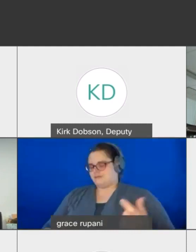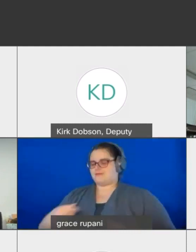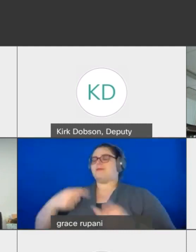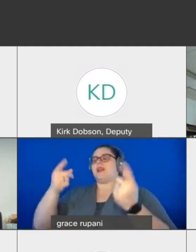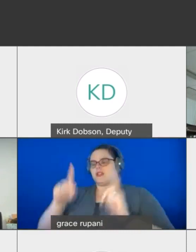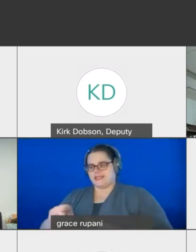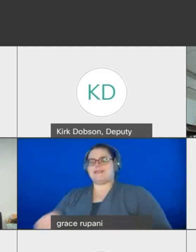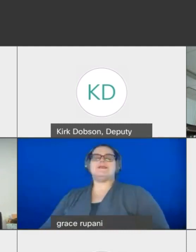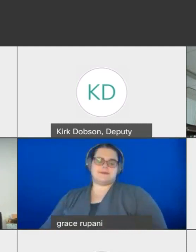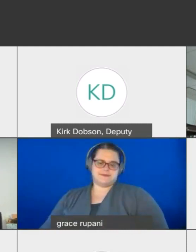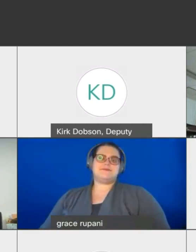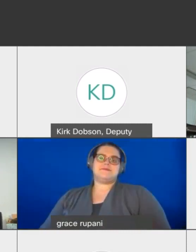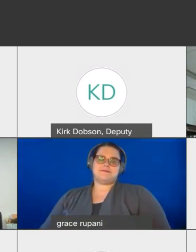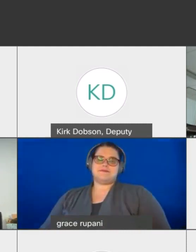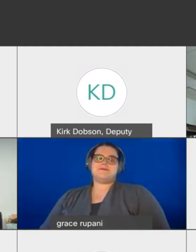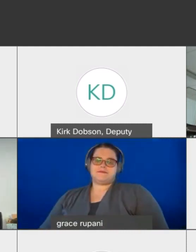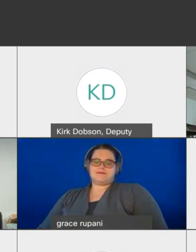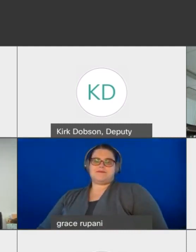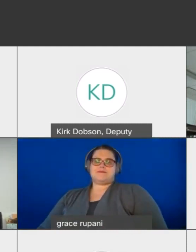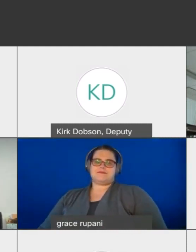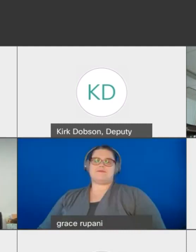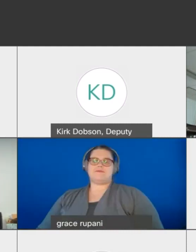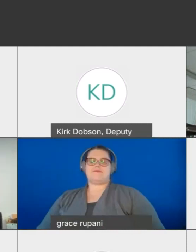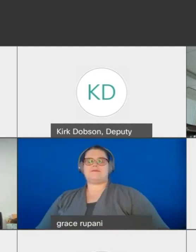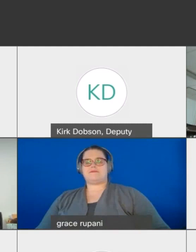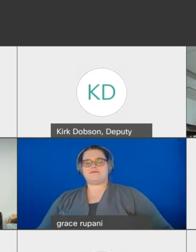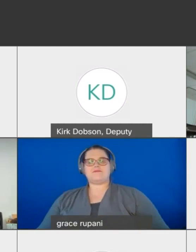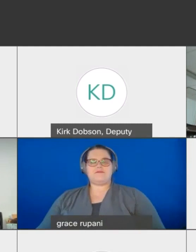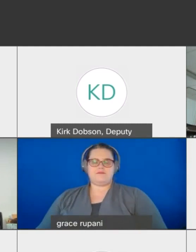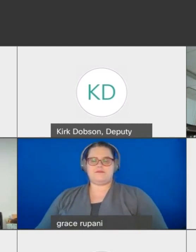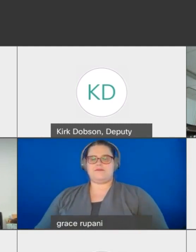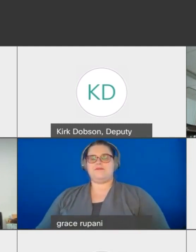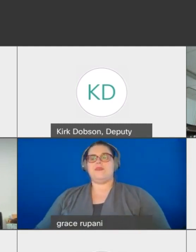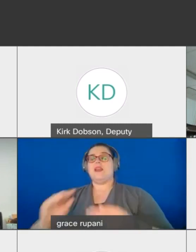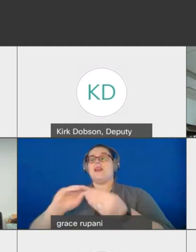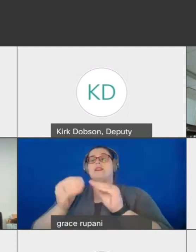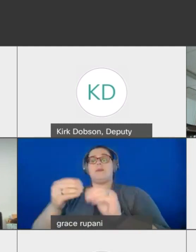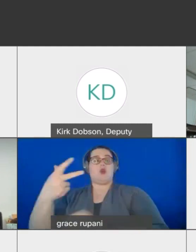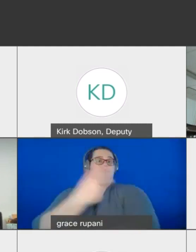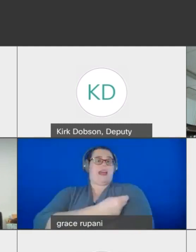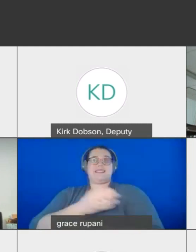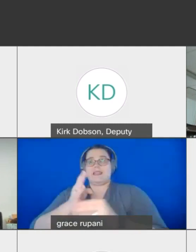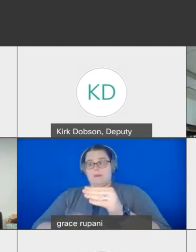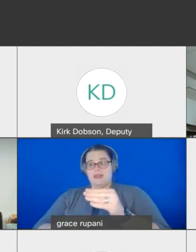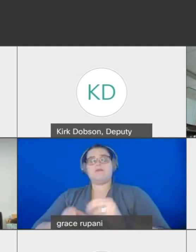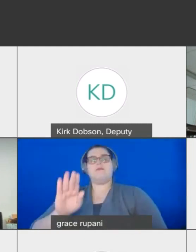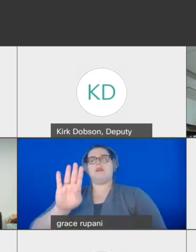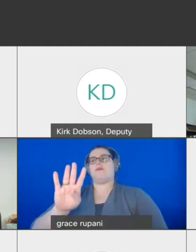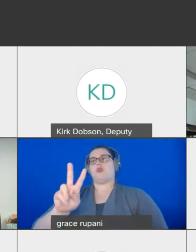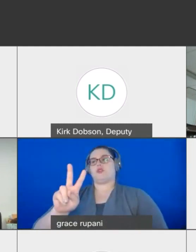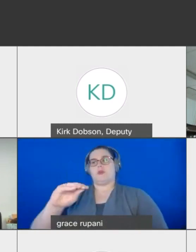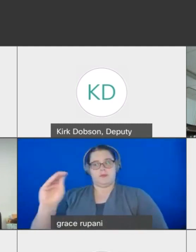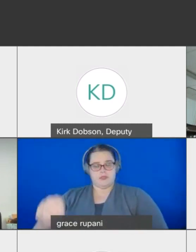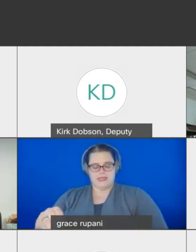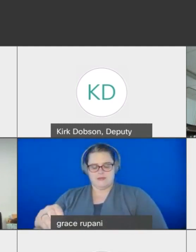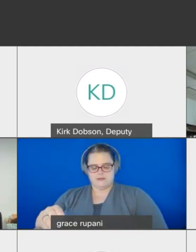the overall vaccination rate, and this is vaccinations completed, is at 42%, I think I